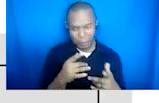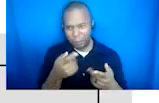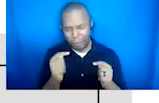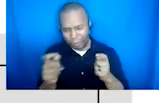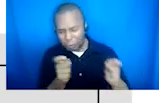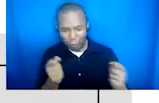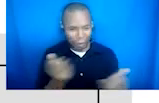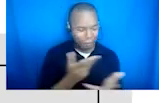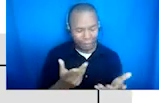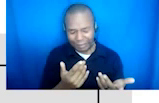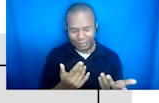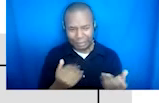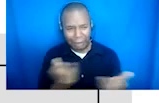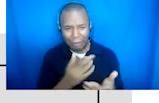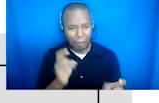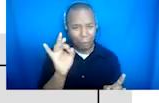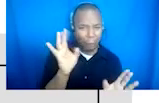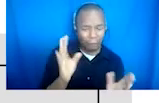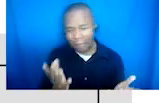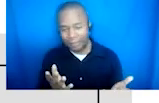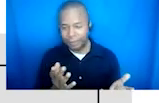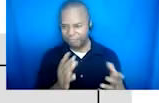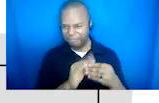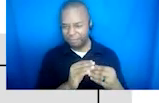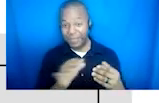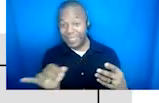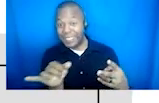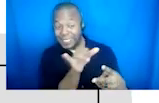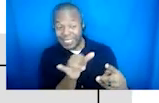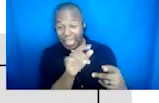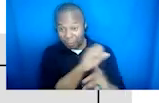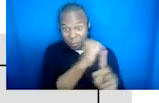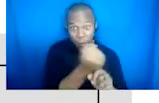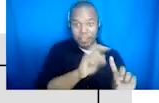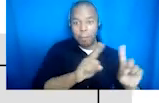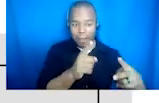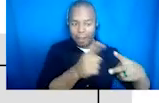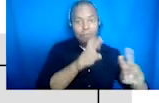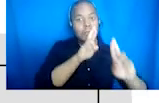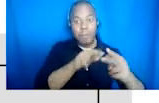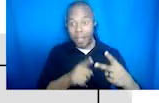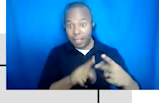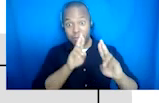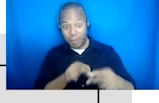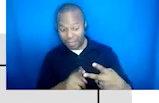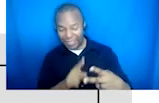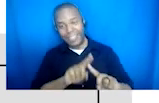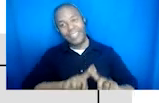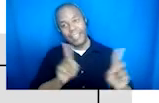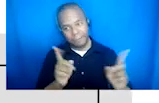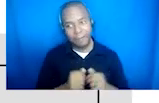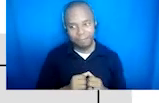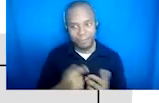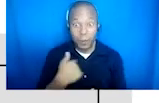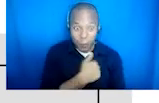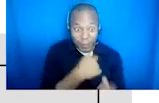is awful. Same situations, but different reactions. And we can choose how to